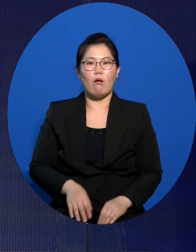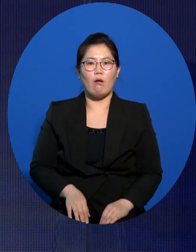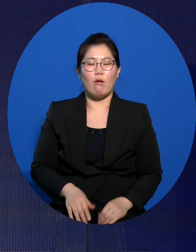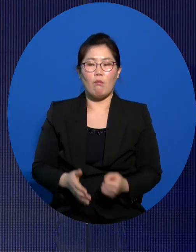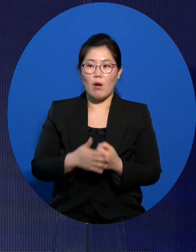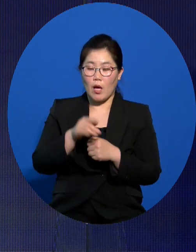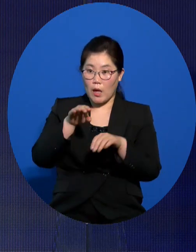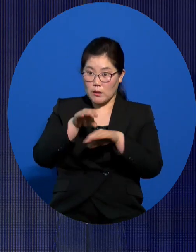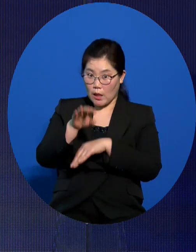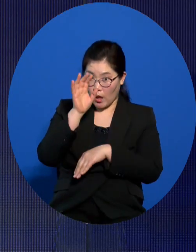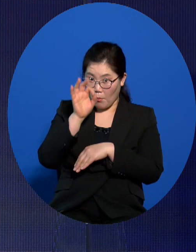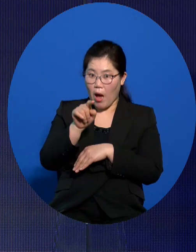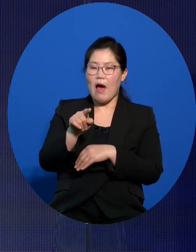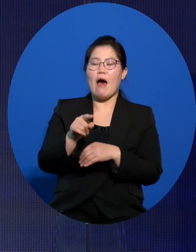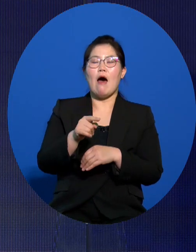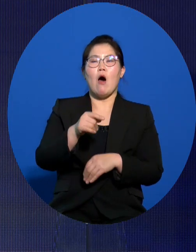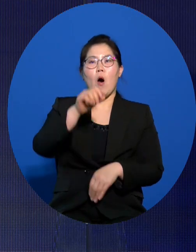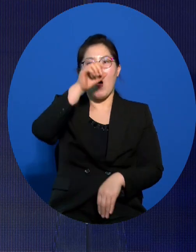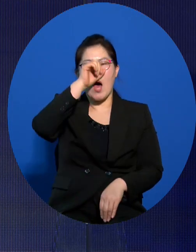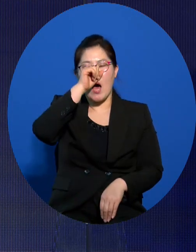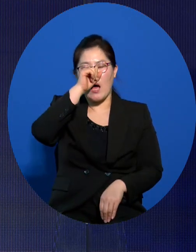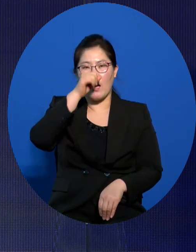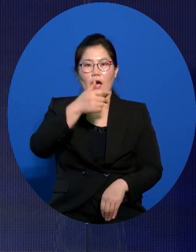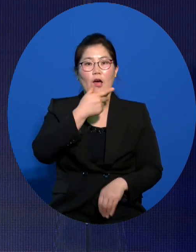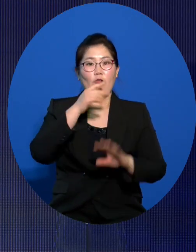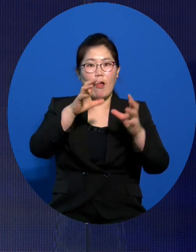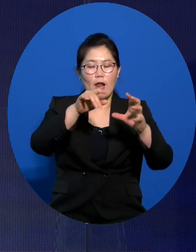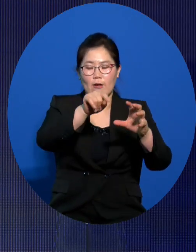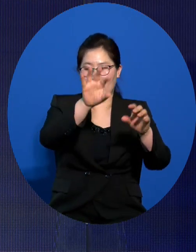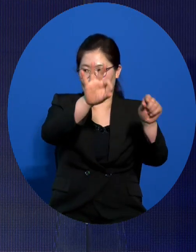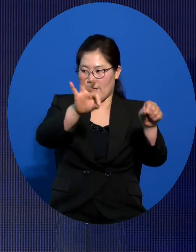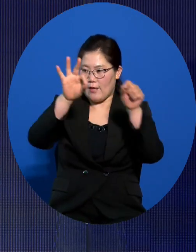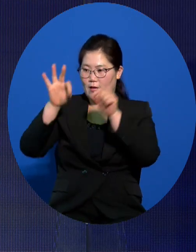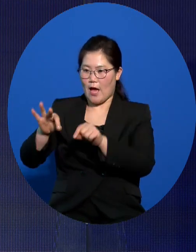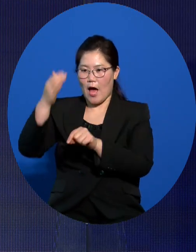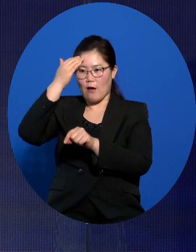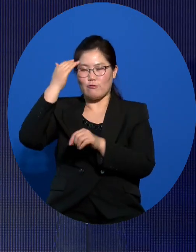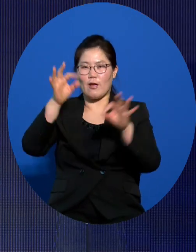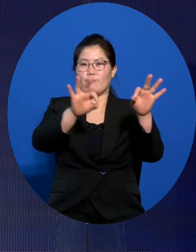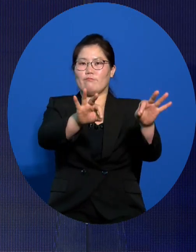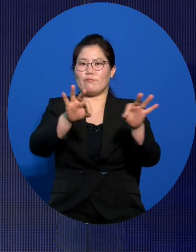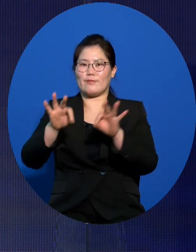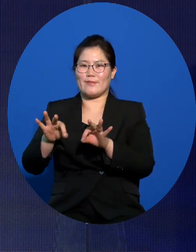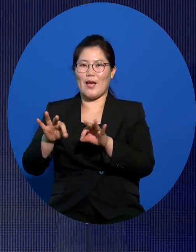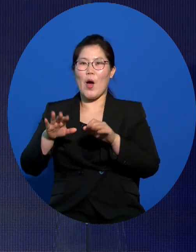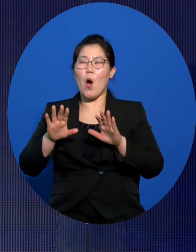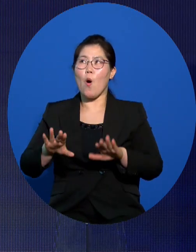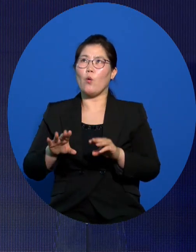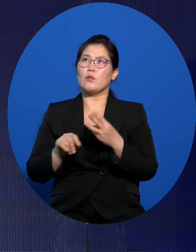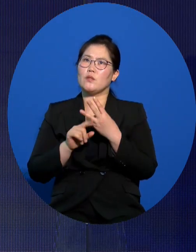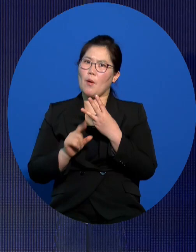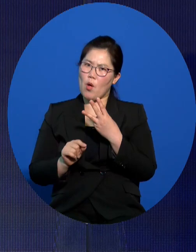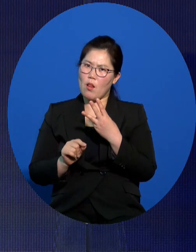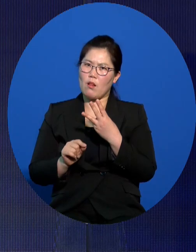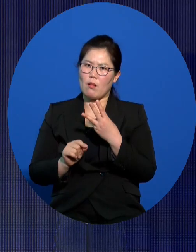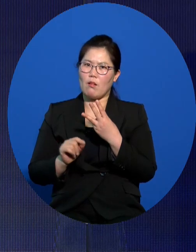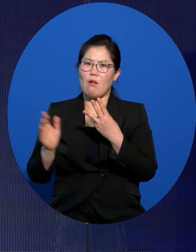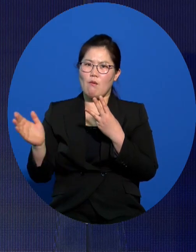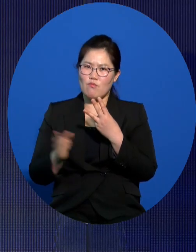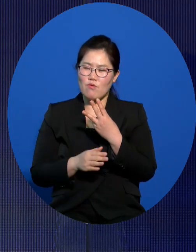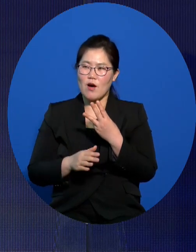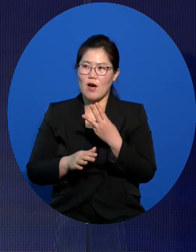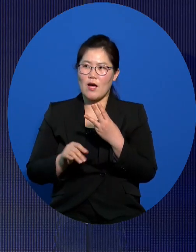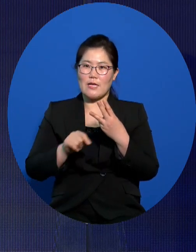So this black cab will be implemented this month here in